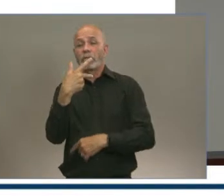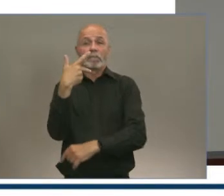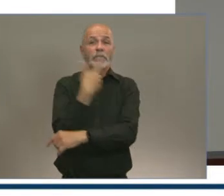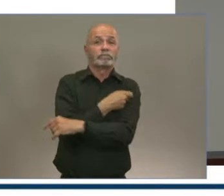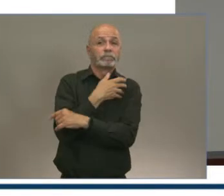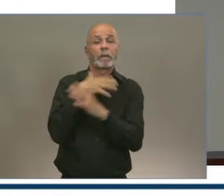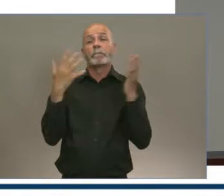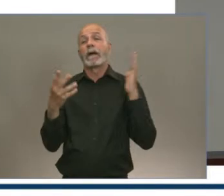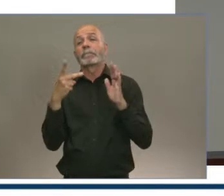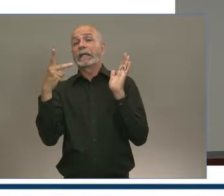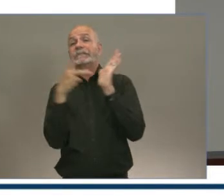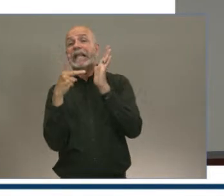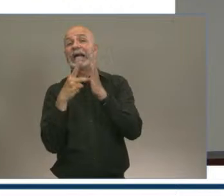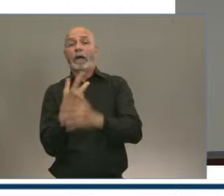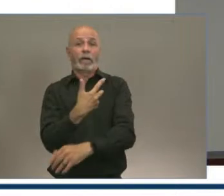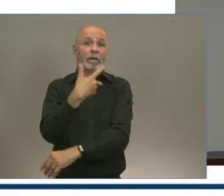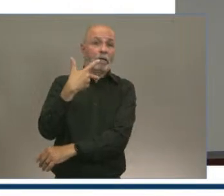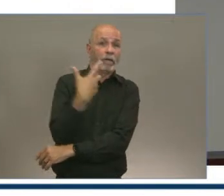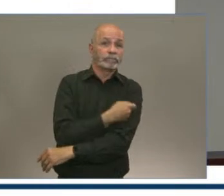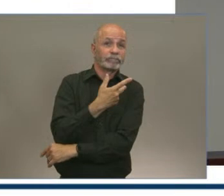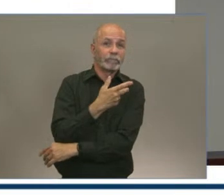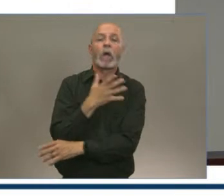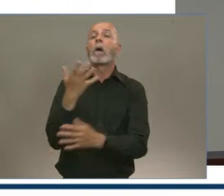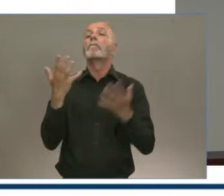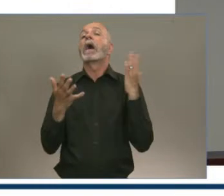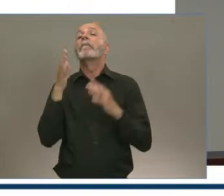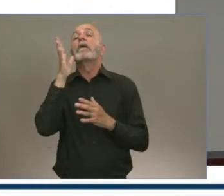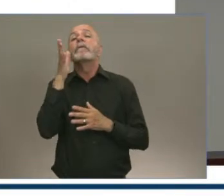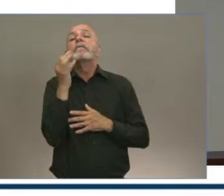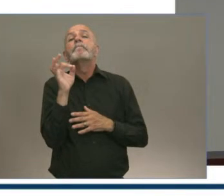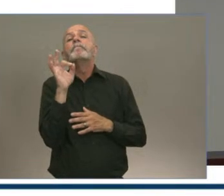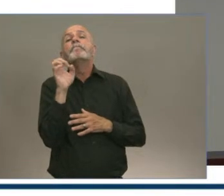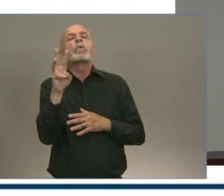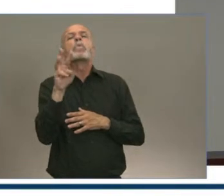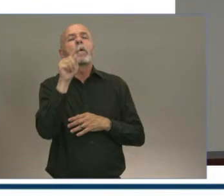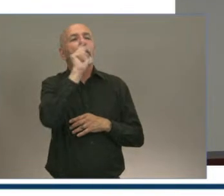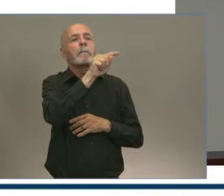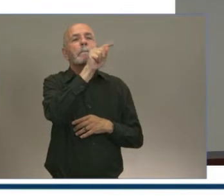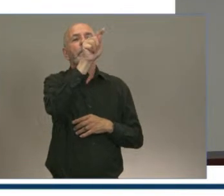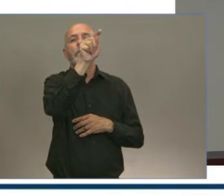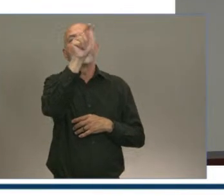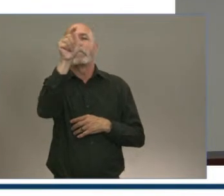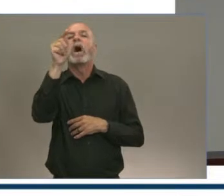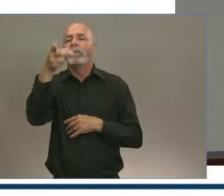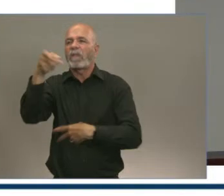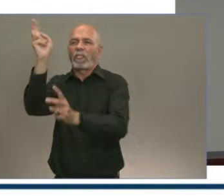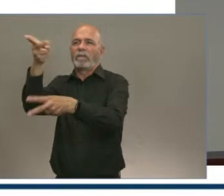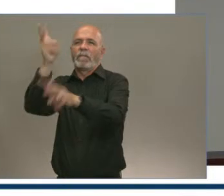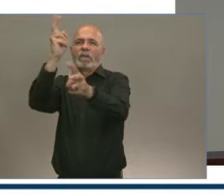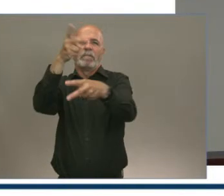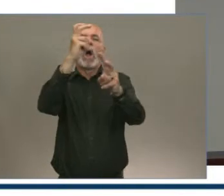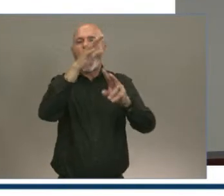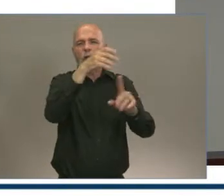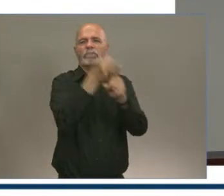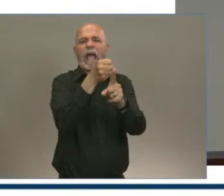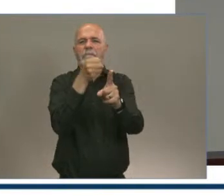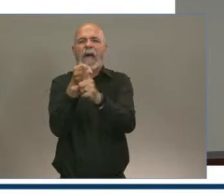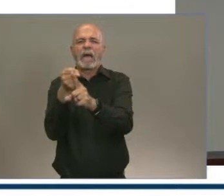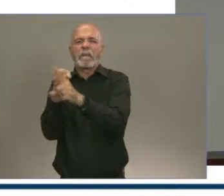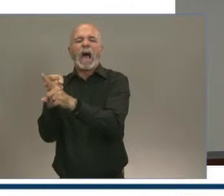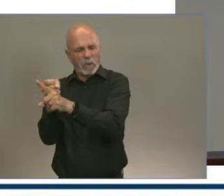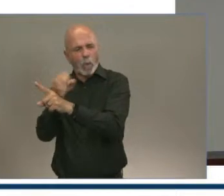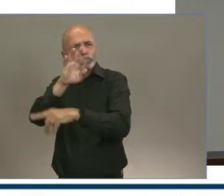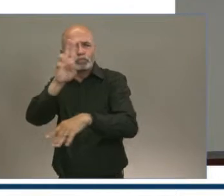second dose, that there will be some people who get a COVID infection despite getting 1 or 2 doses of vaccine. That's normal and